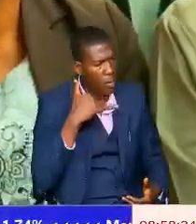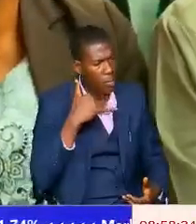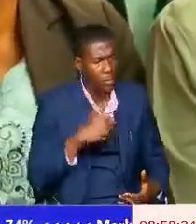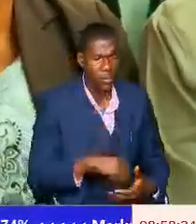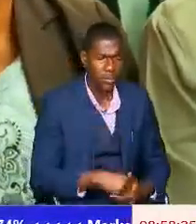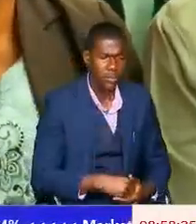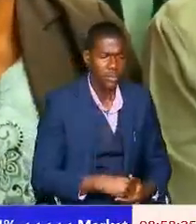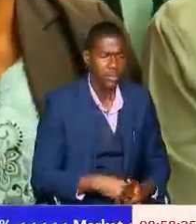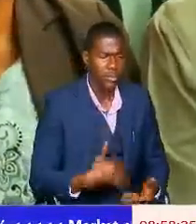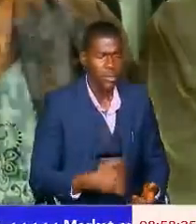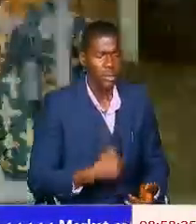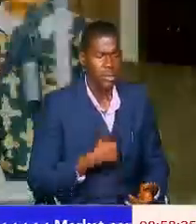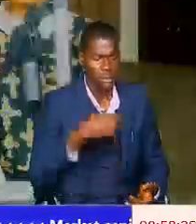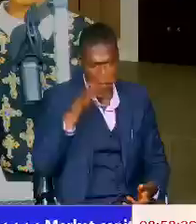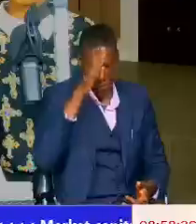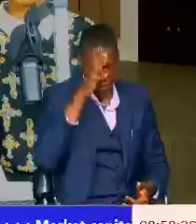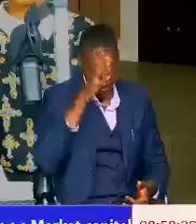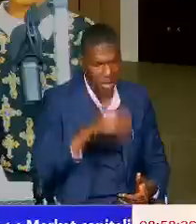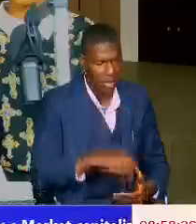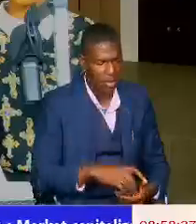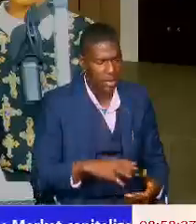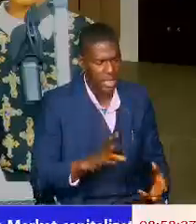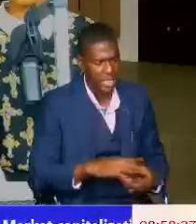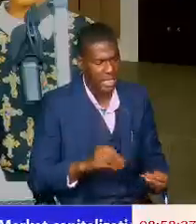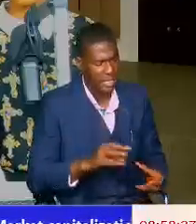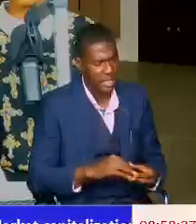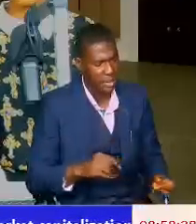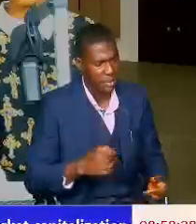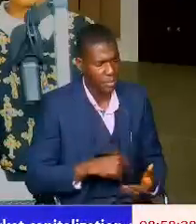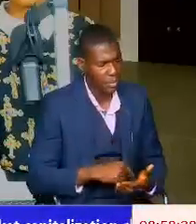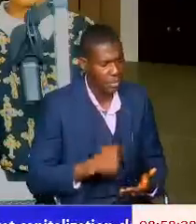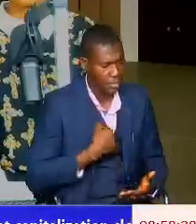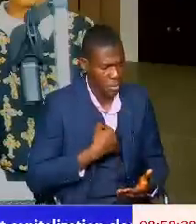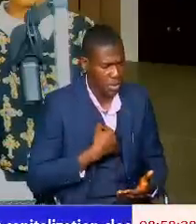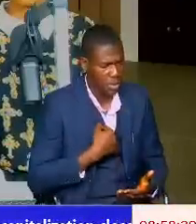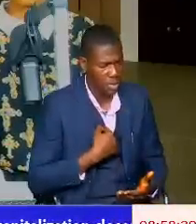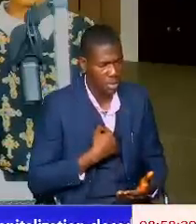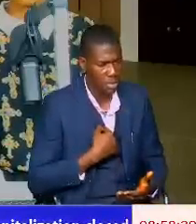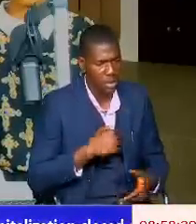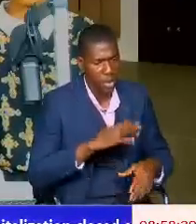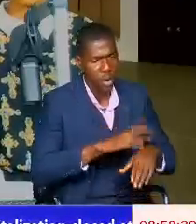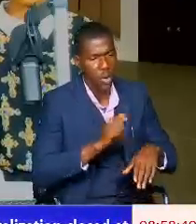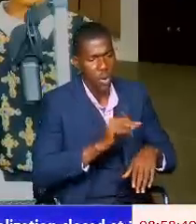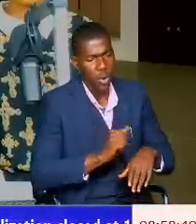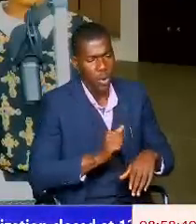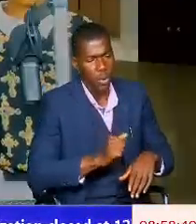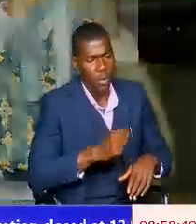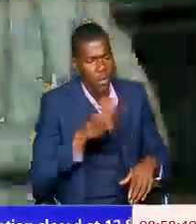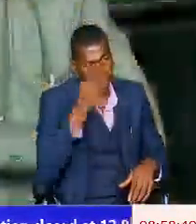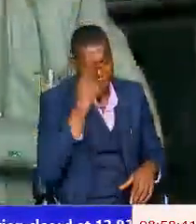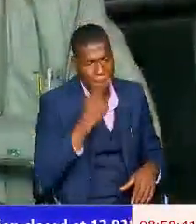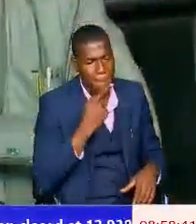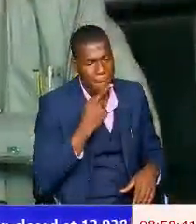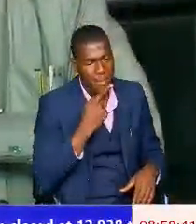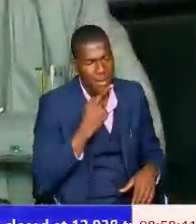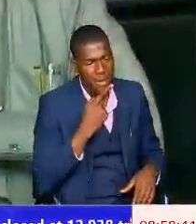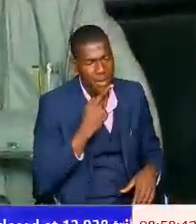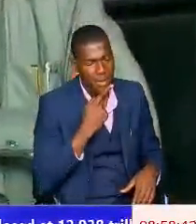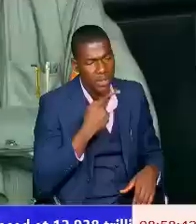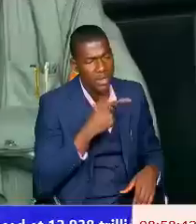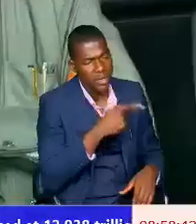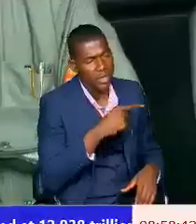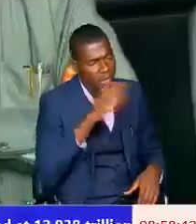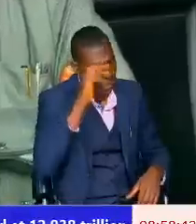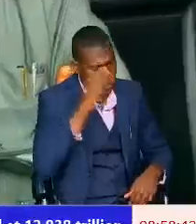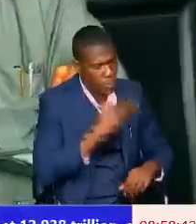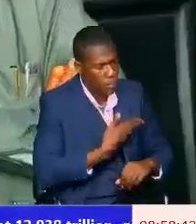pregnant. So my dad now say I should call the parents of the guy so that they